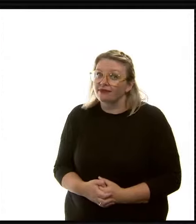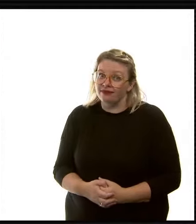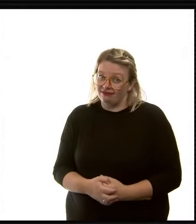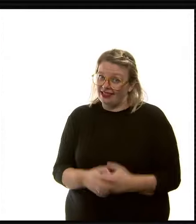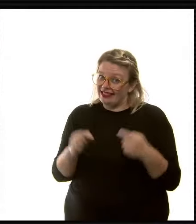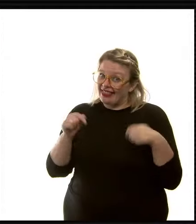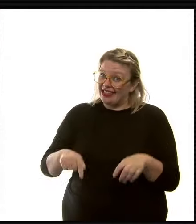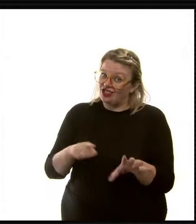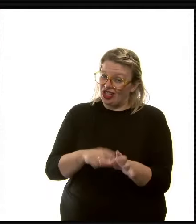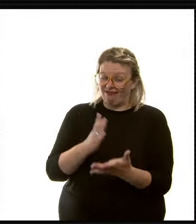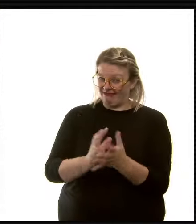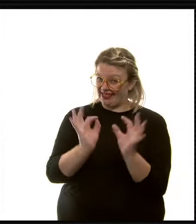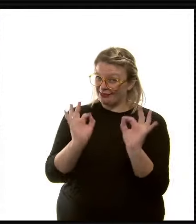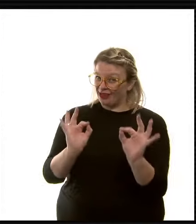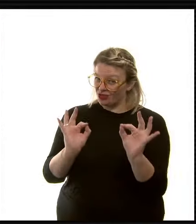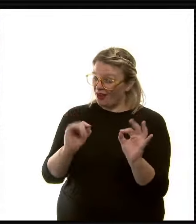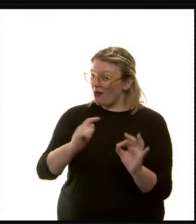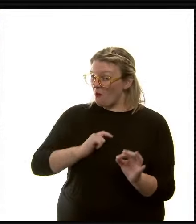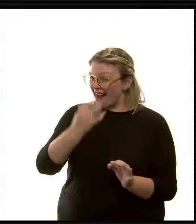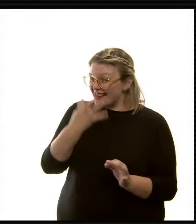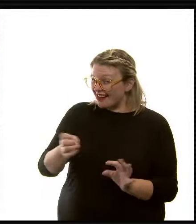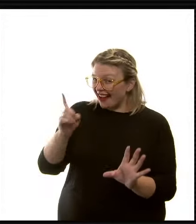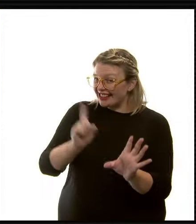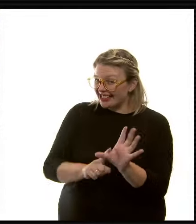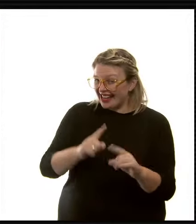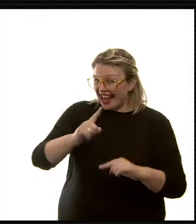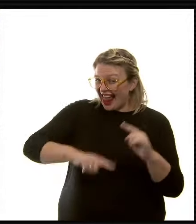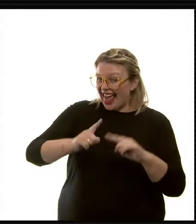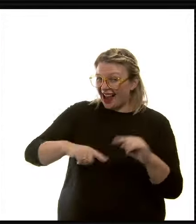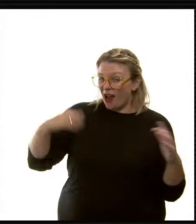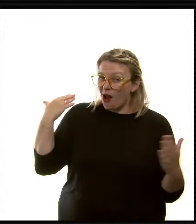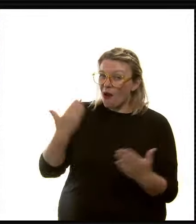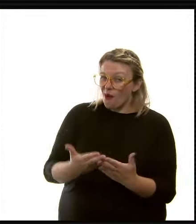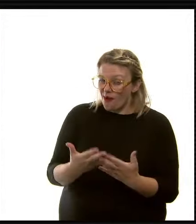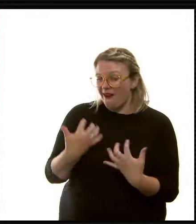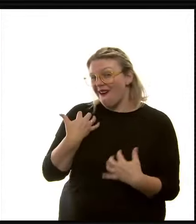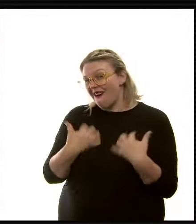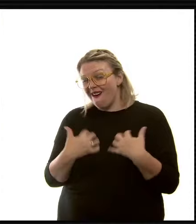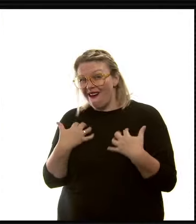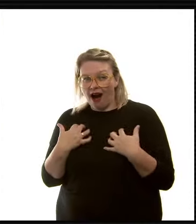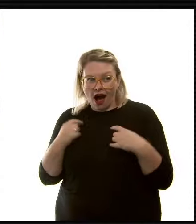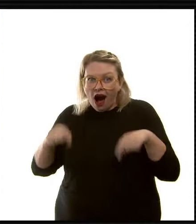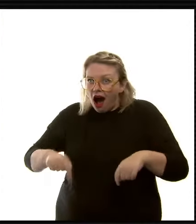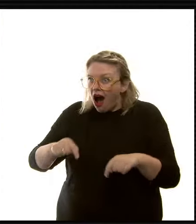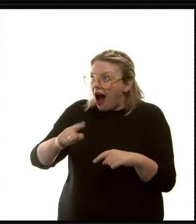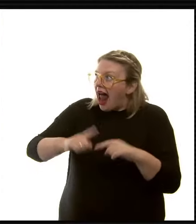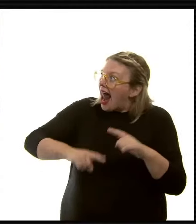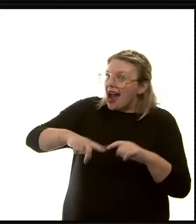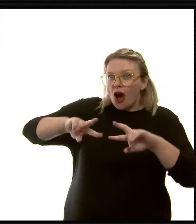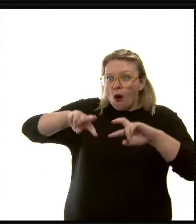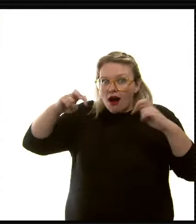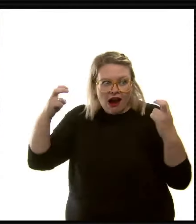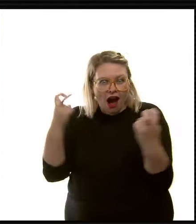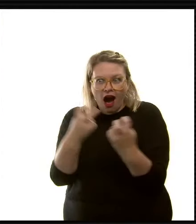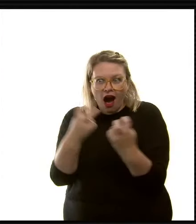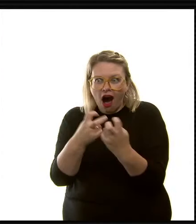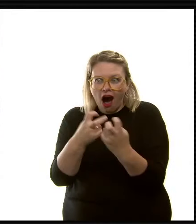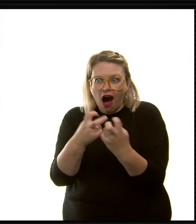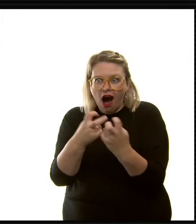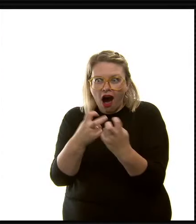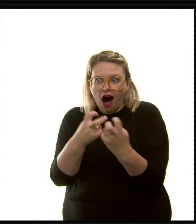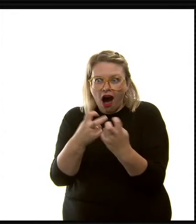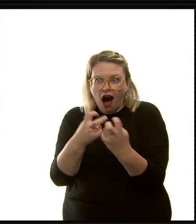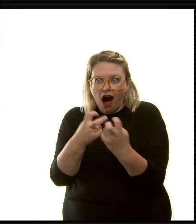We're here to recognise 90 years of LEGO play. We want to unlock the yellow castle of your creativity, set sail on the